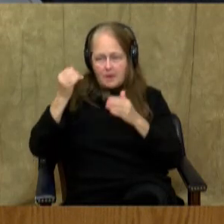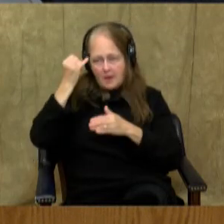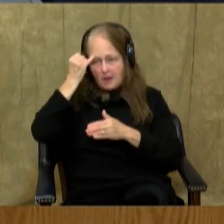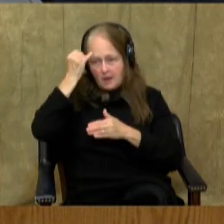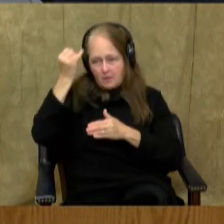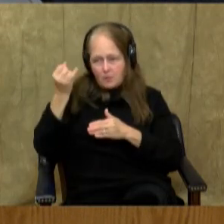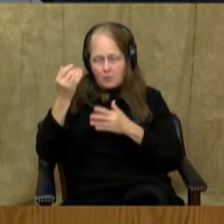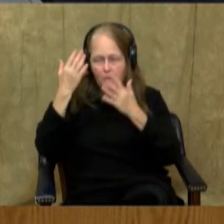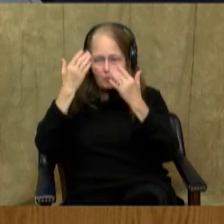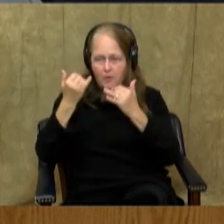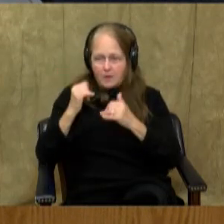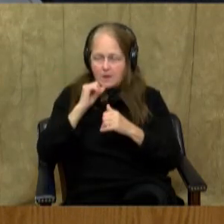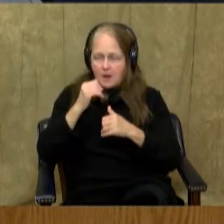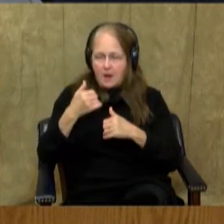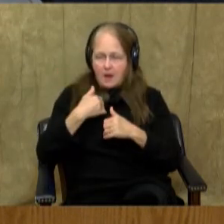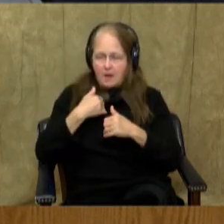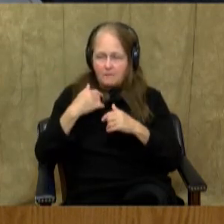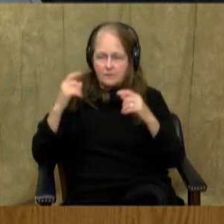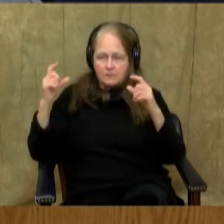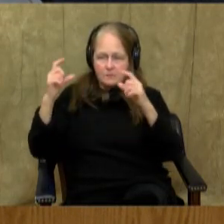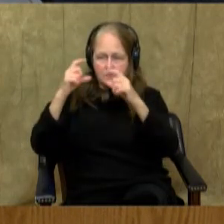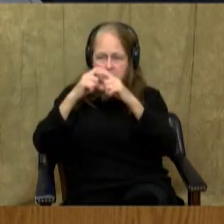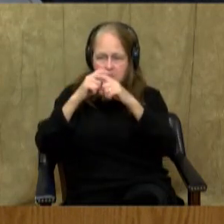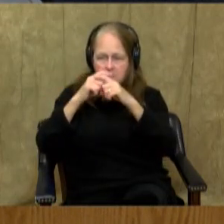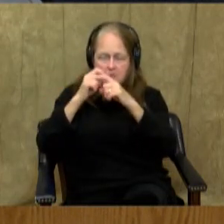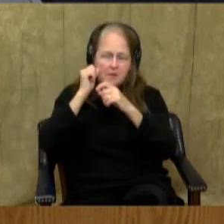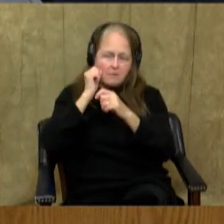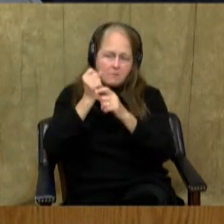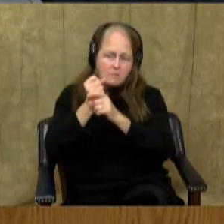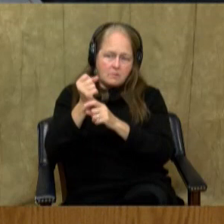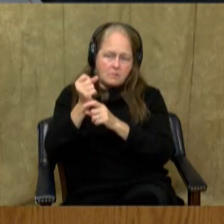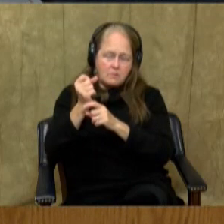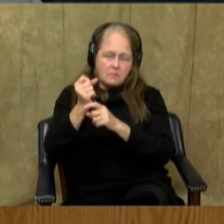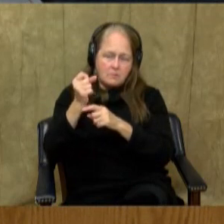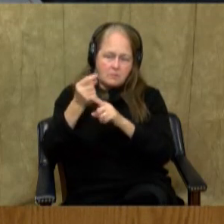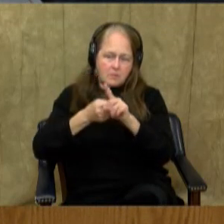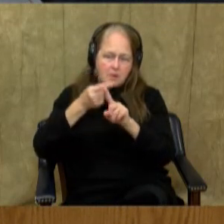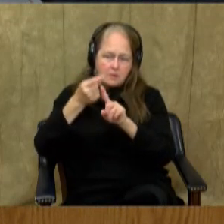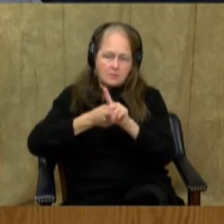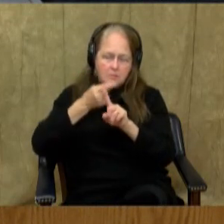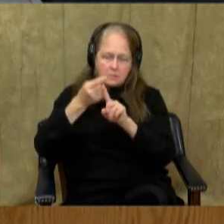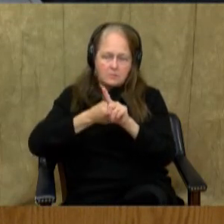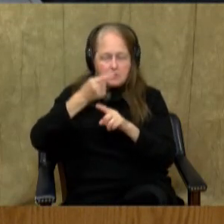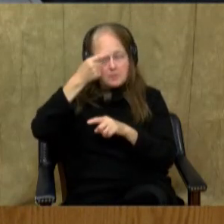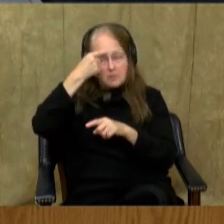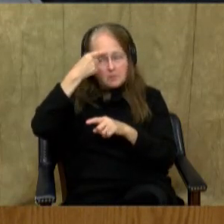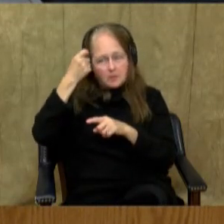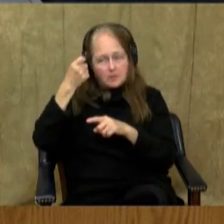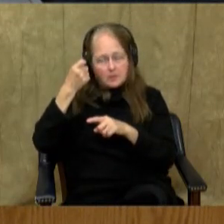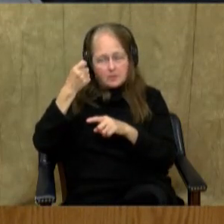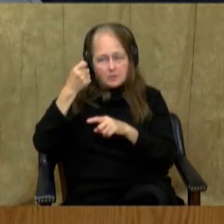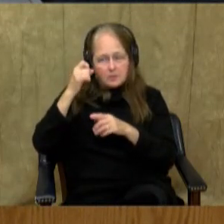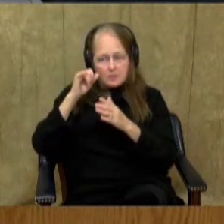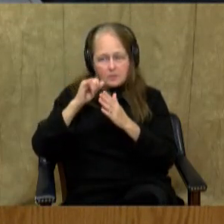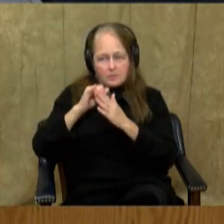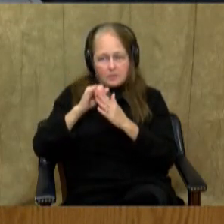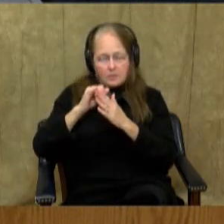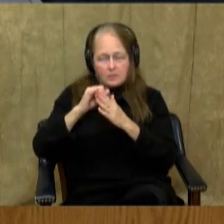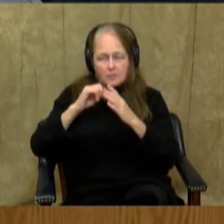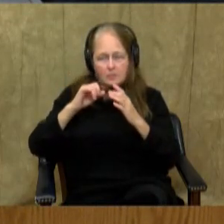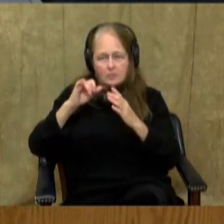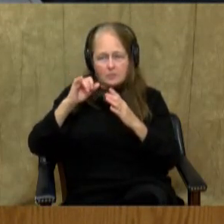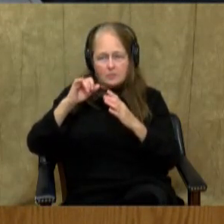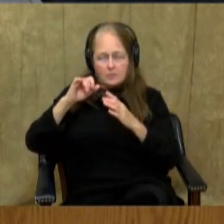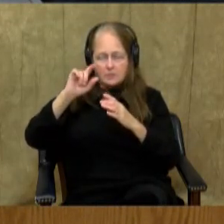why we don't have eclipses every month. We don't have eclipses every month because of the angle